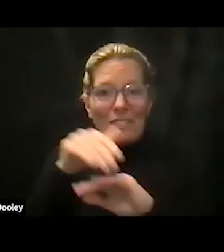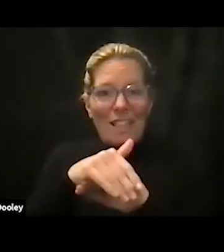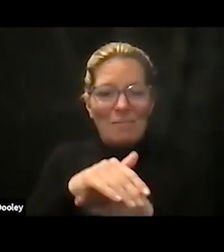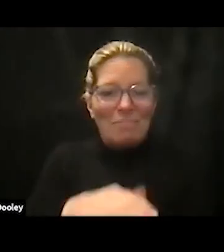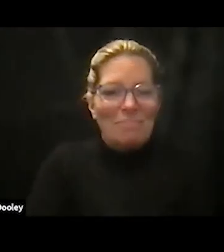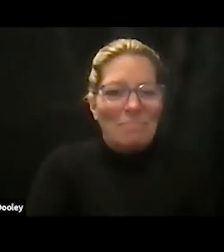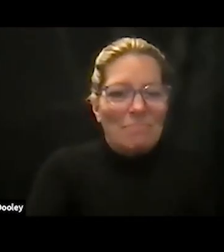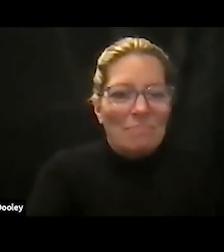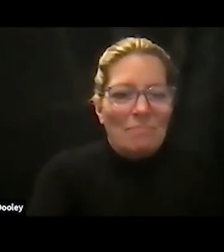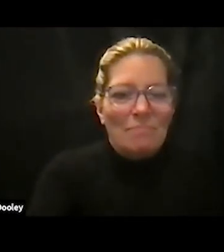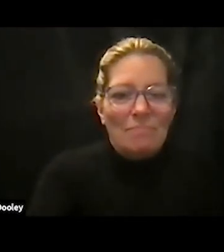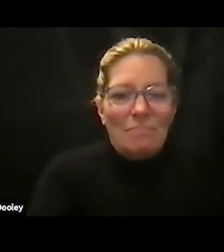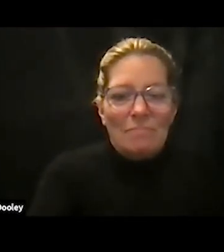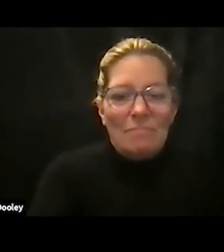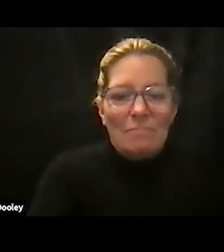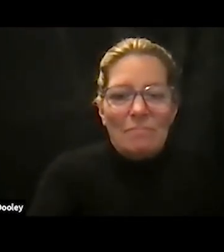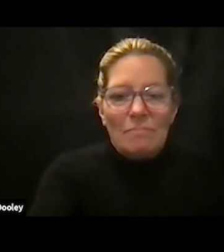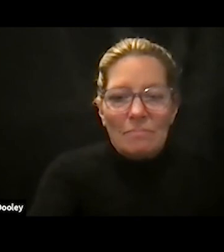Thank you so much, Leo.